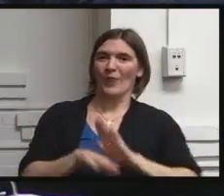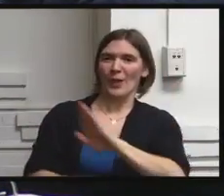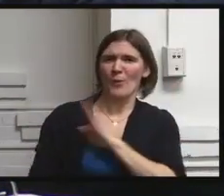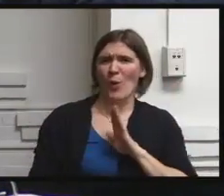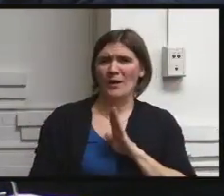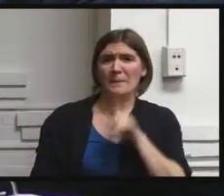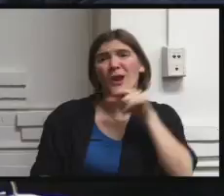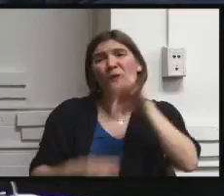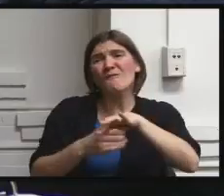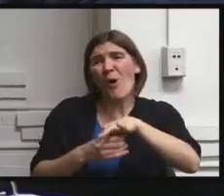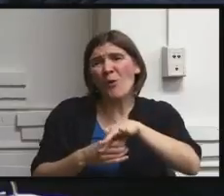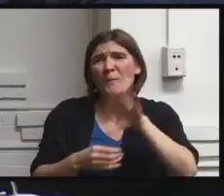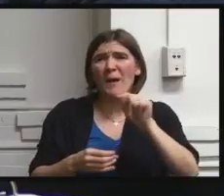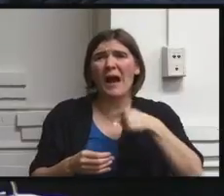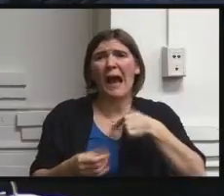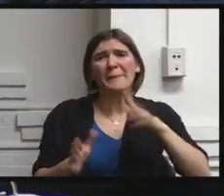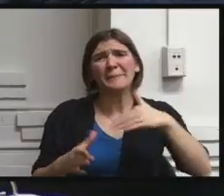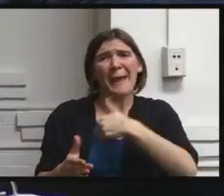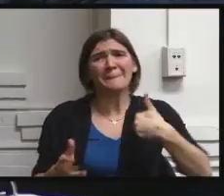even though I don't vote on the board,